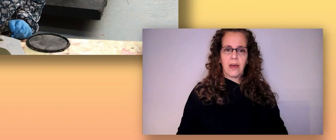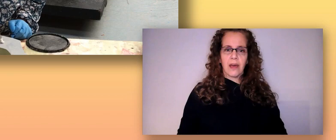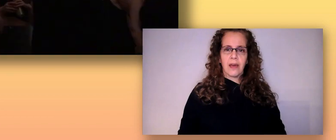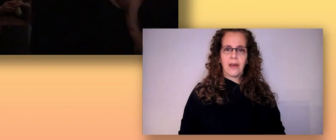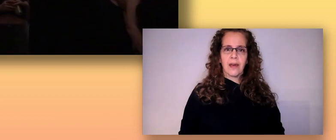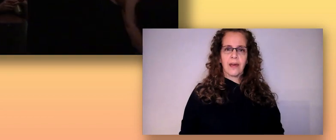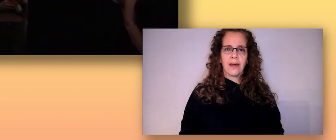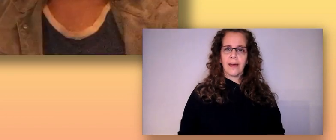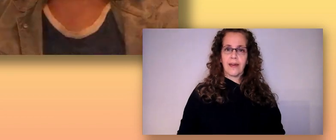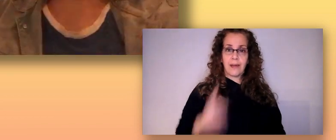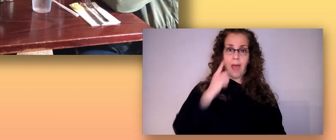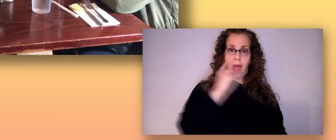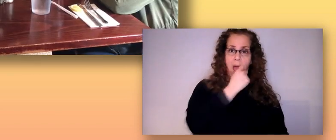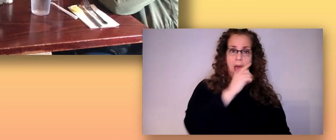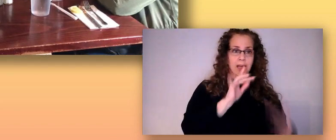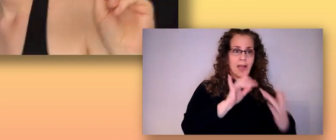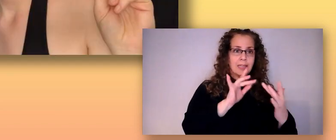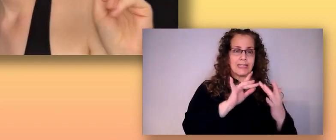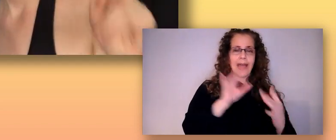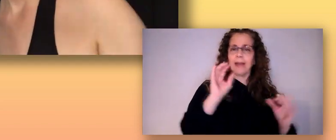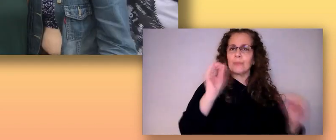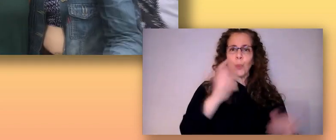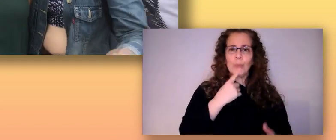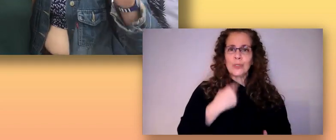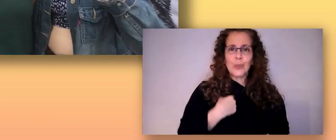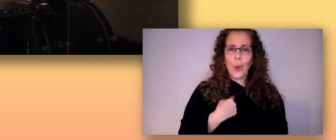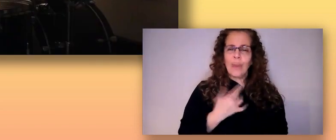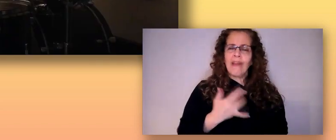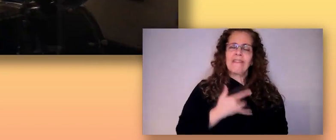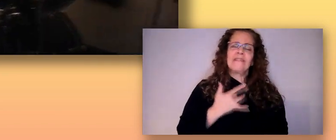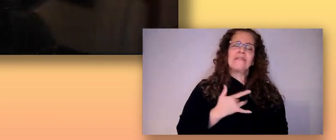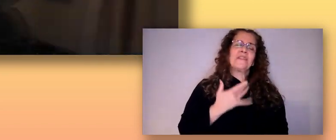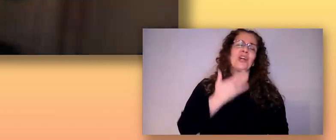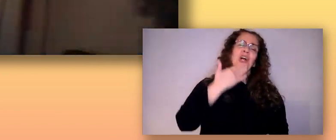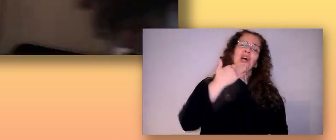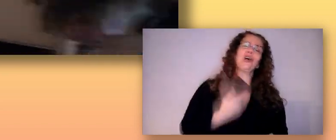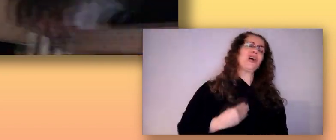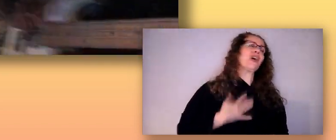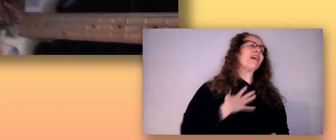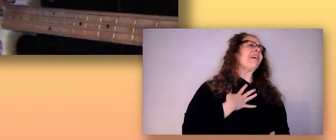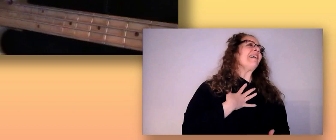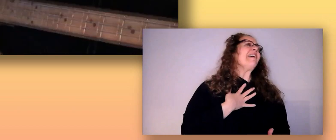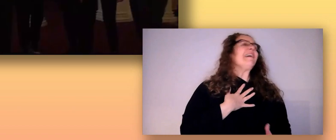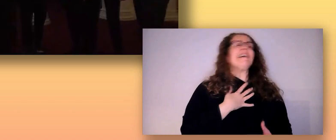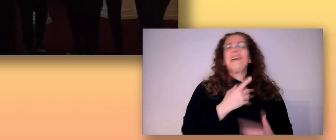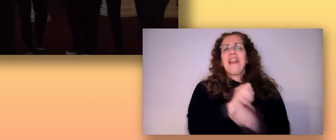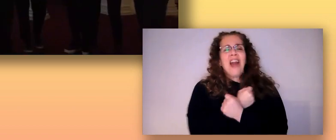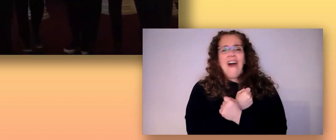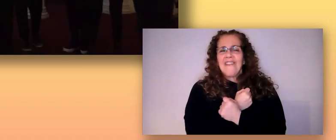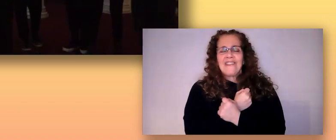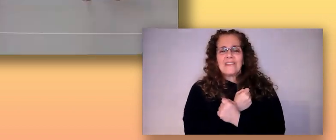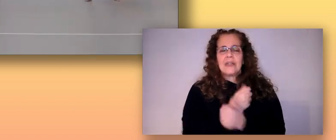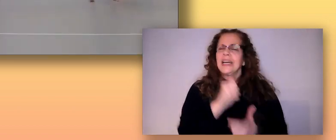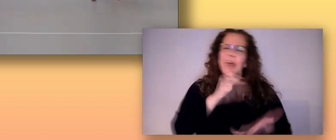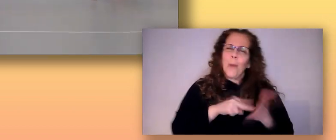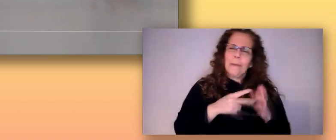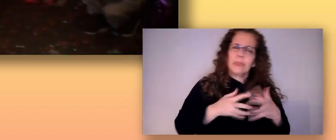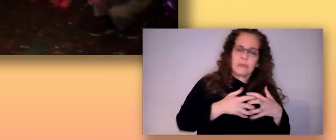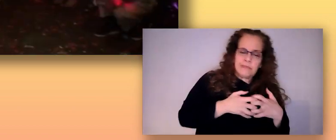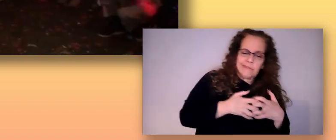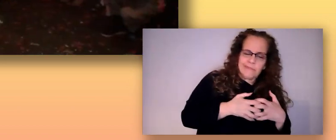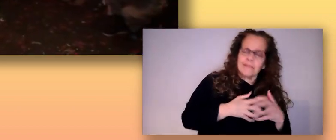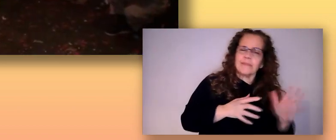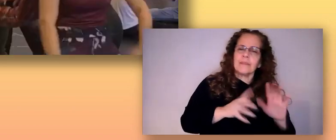What they don't tell you about eye contact is how good it feels when you love someone. And I'm not talking about romance as we know it, but